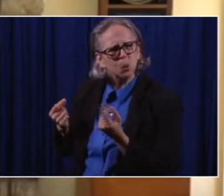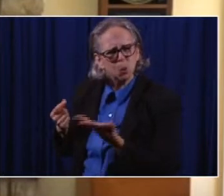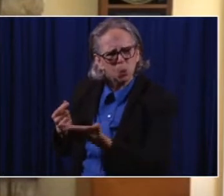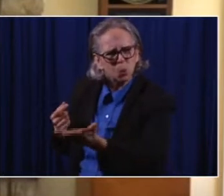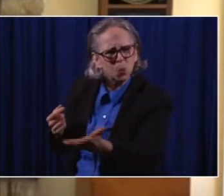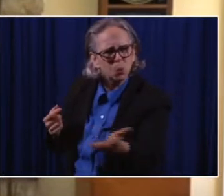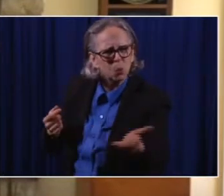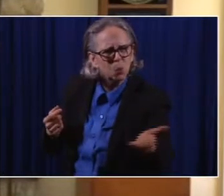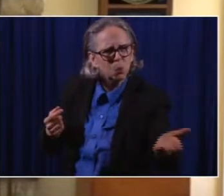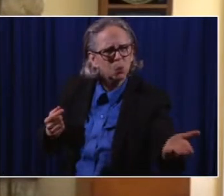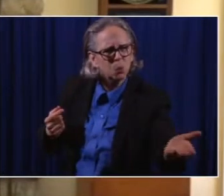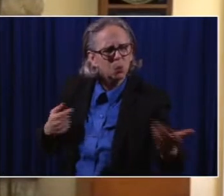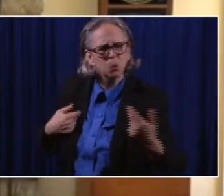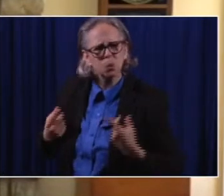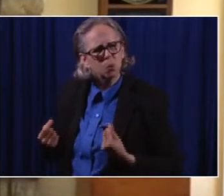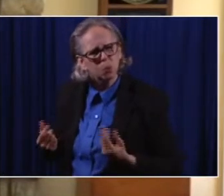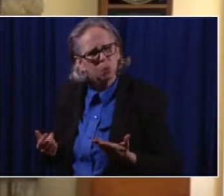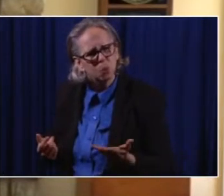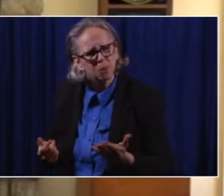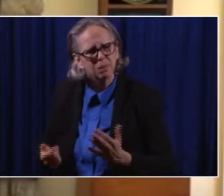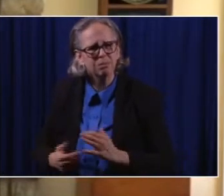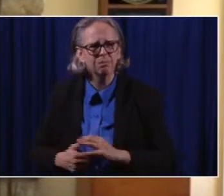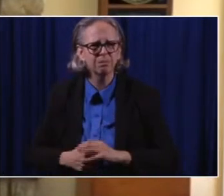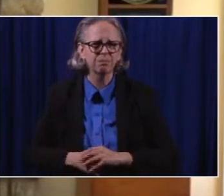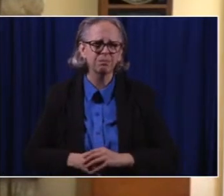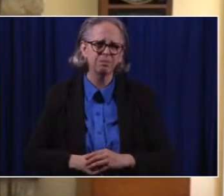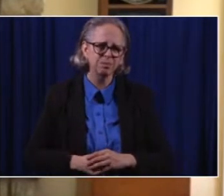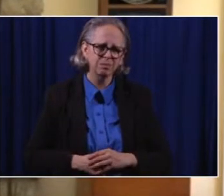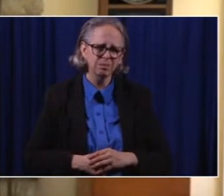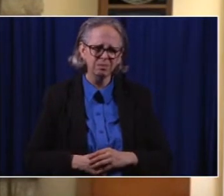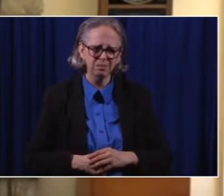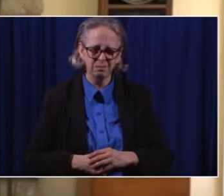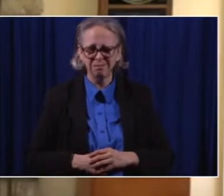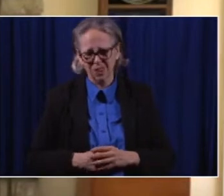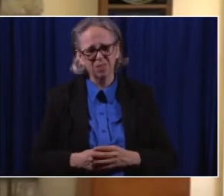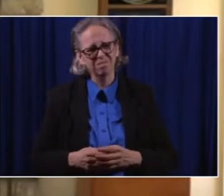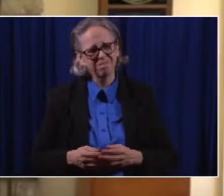things that we came up with that we believe will make a difference.